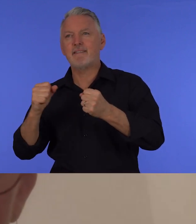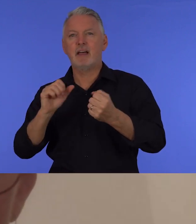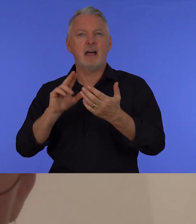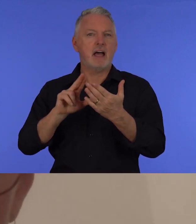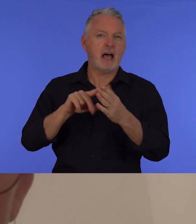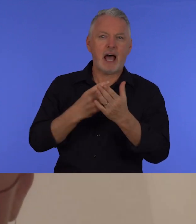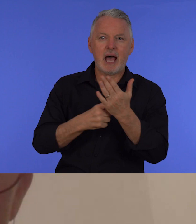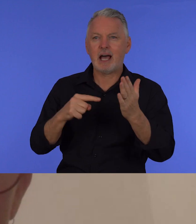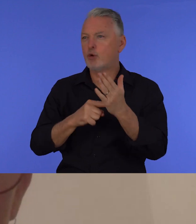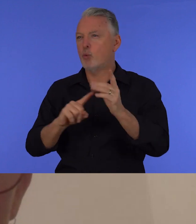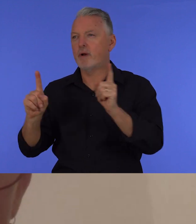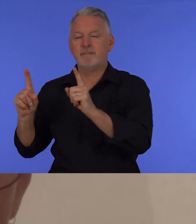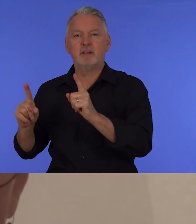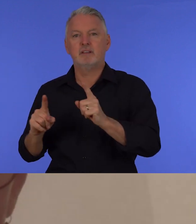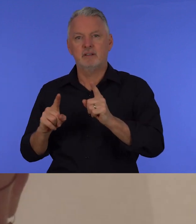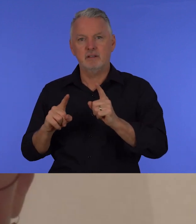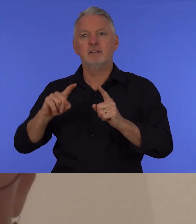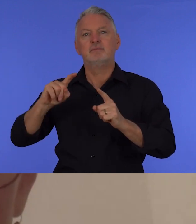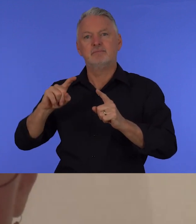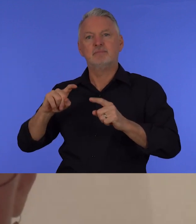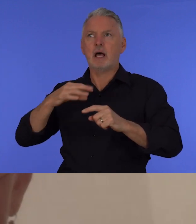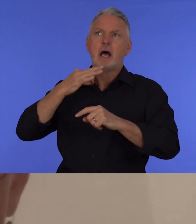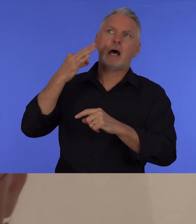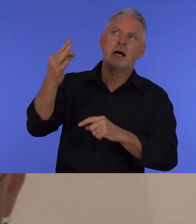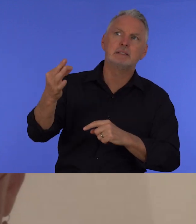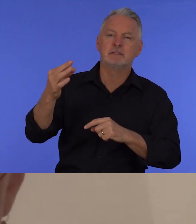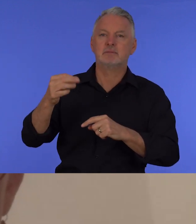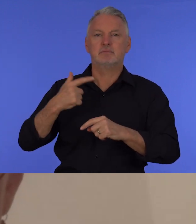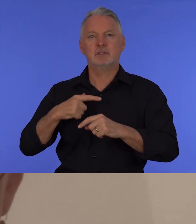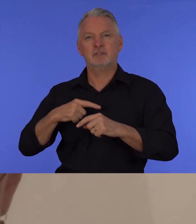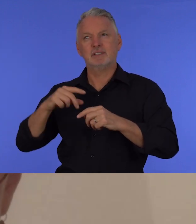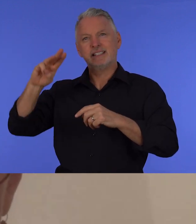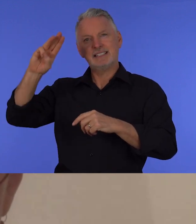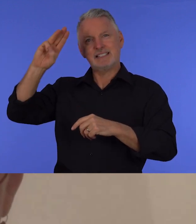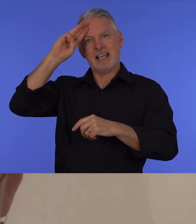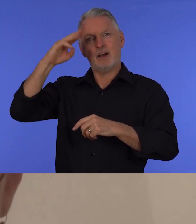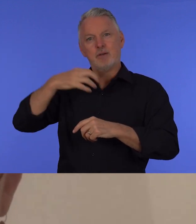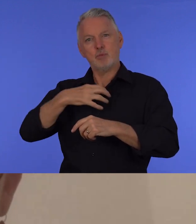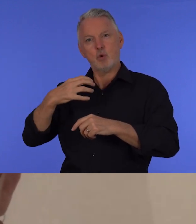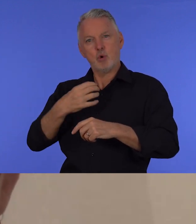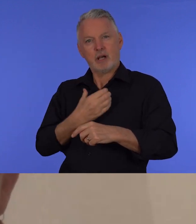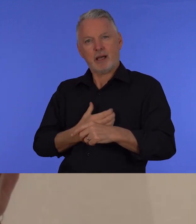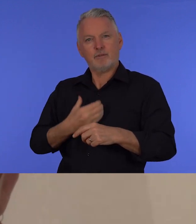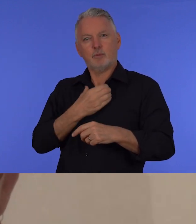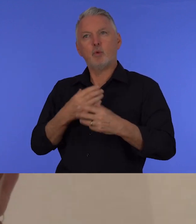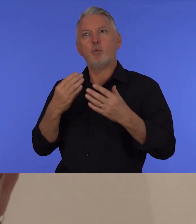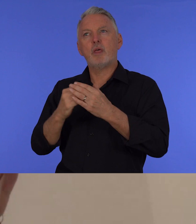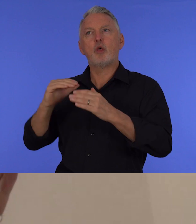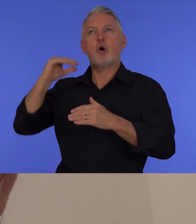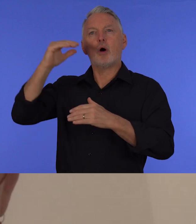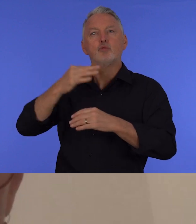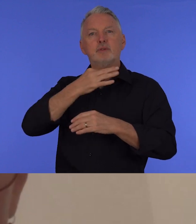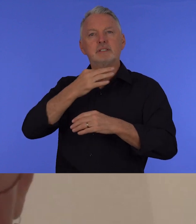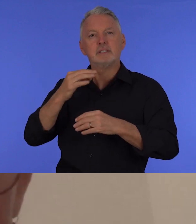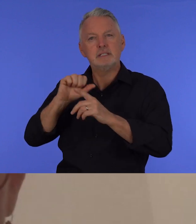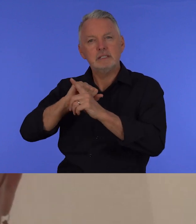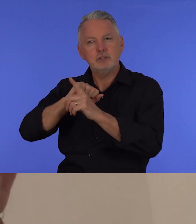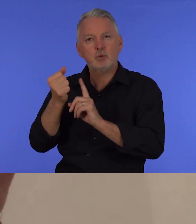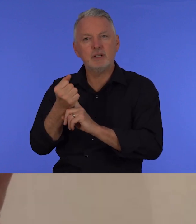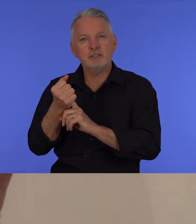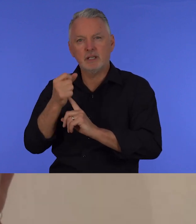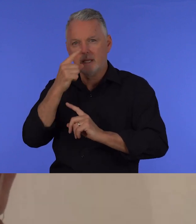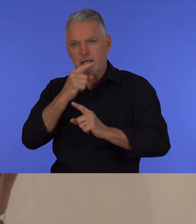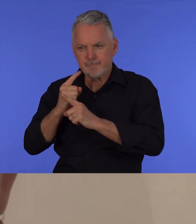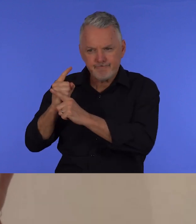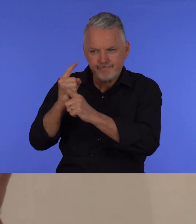they're doing things like manual arts or whatever, they'll actually go to her because they know that, you know, Scouts is usually more comfortable with